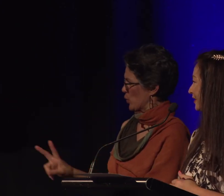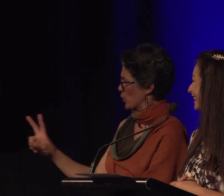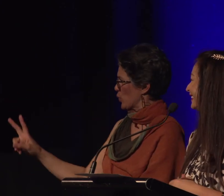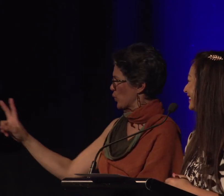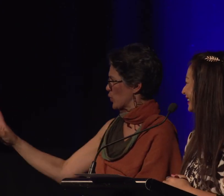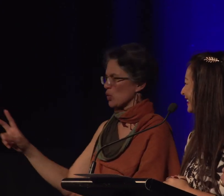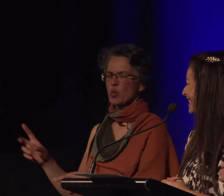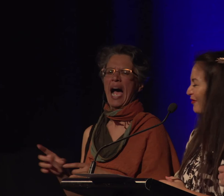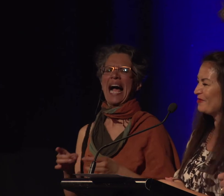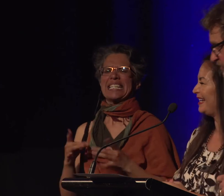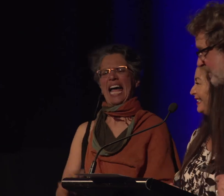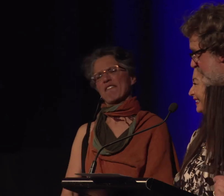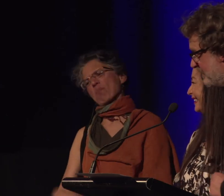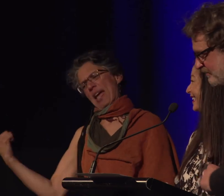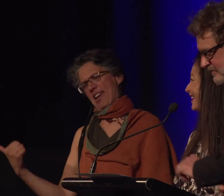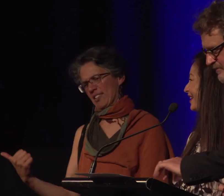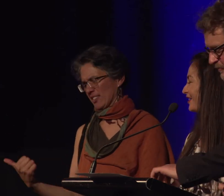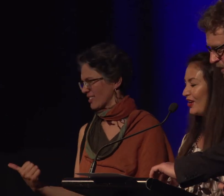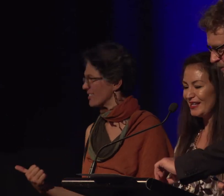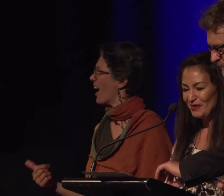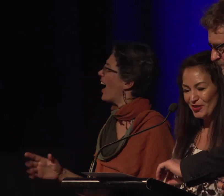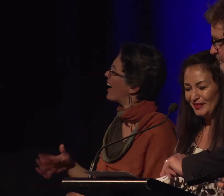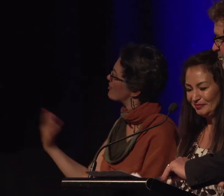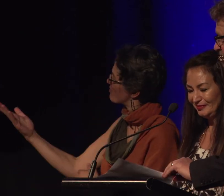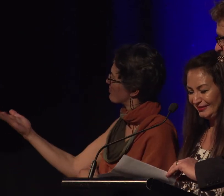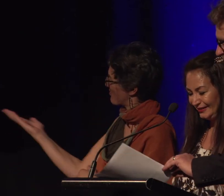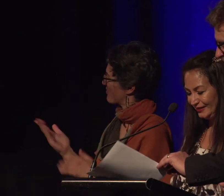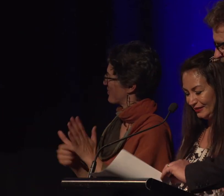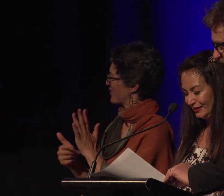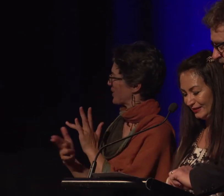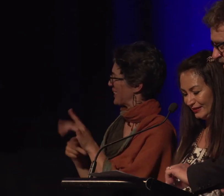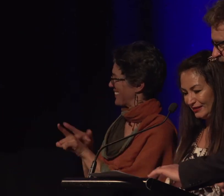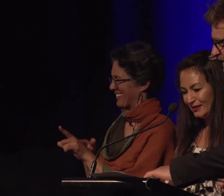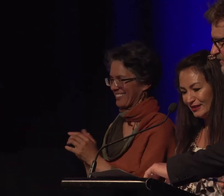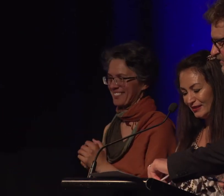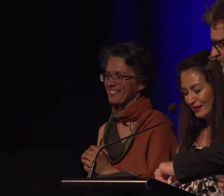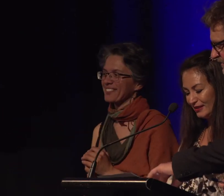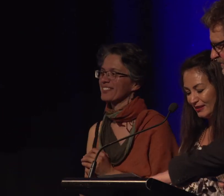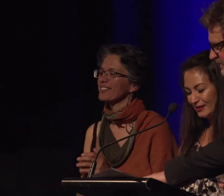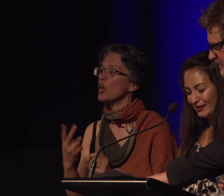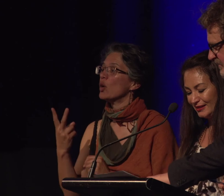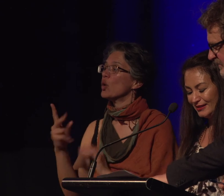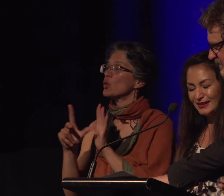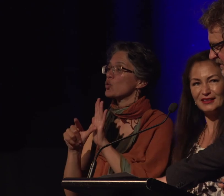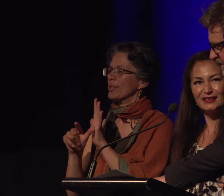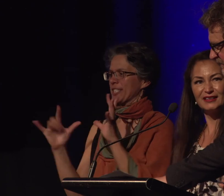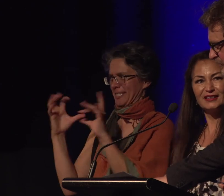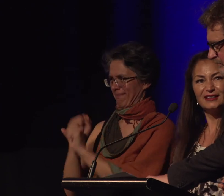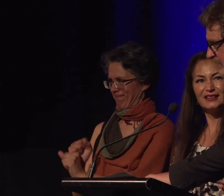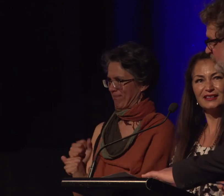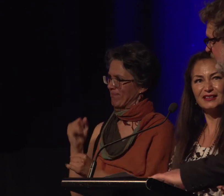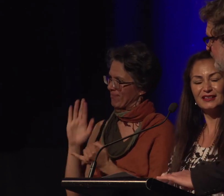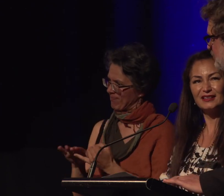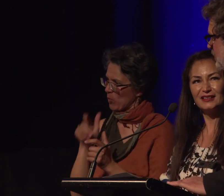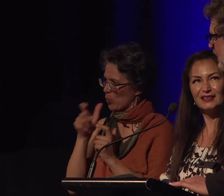comfortable. Should we start from the other end? Why Tony, not? Come on up. Now, candidates, if you're